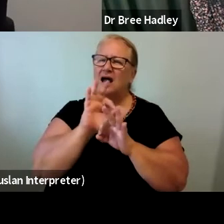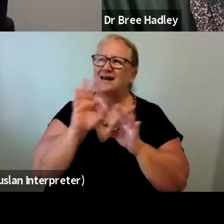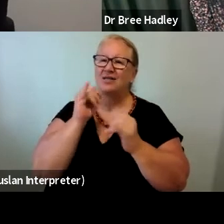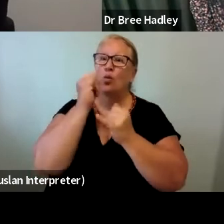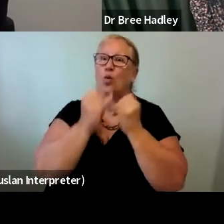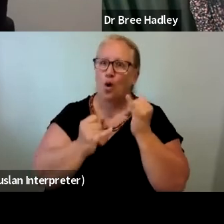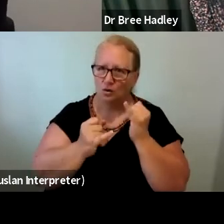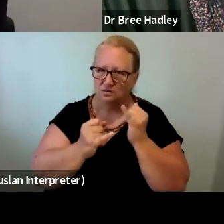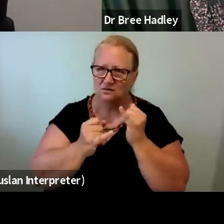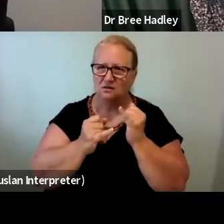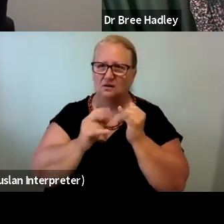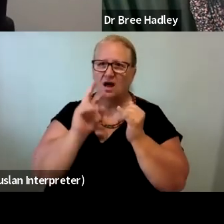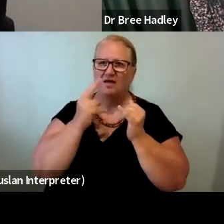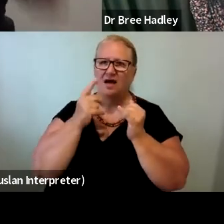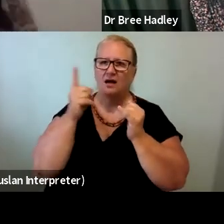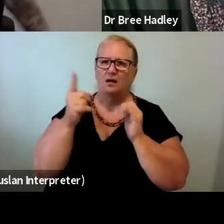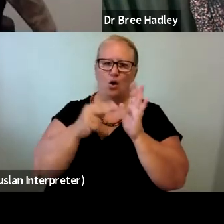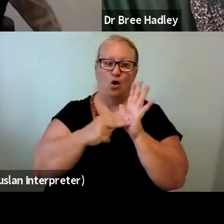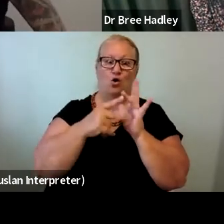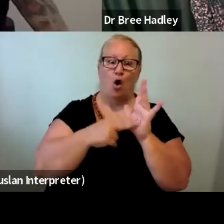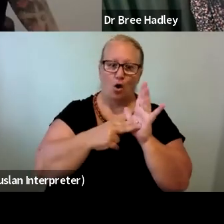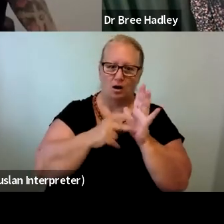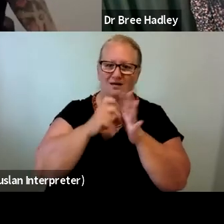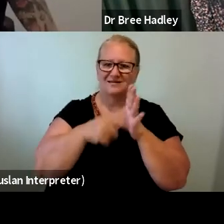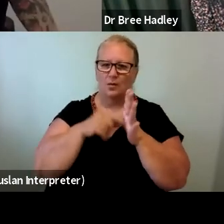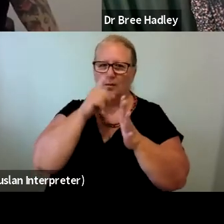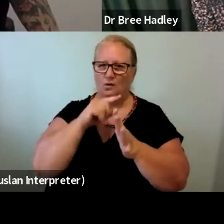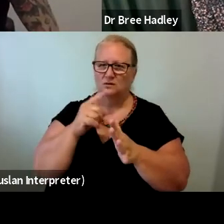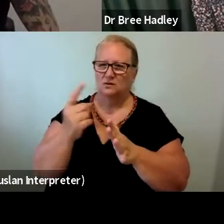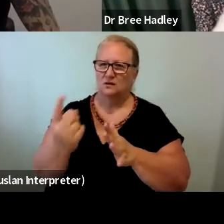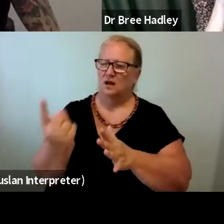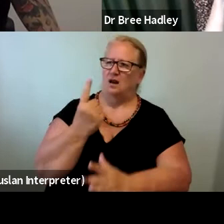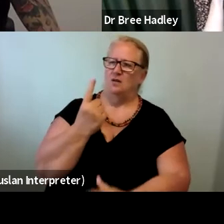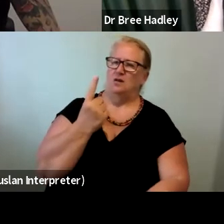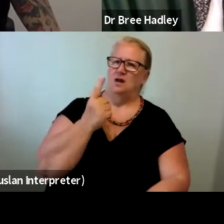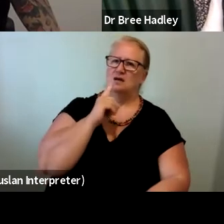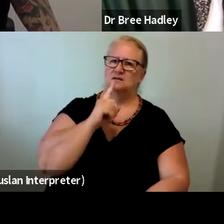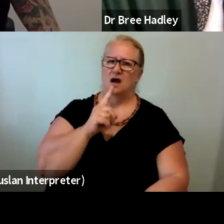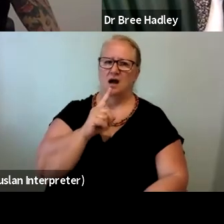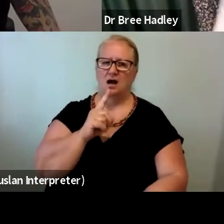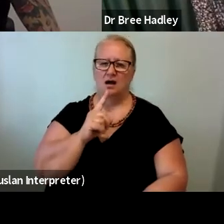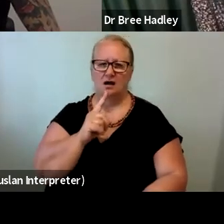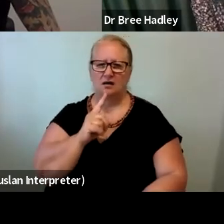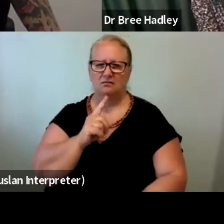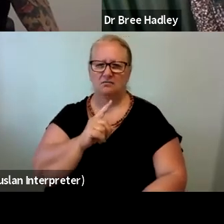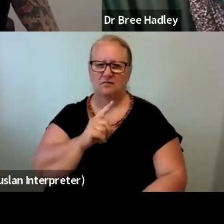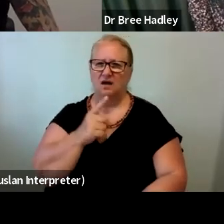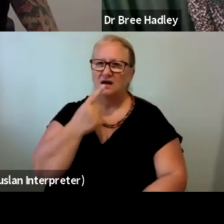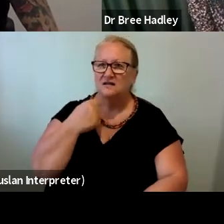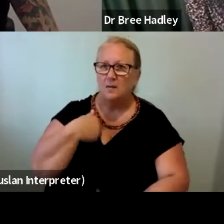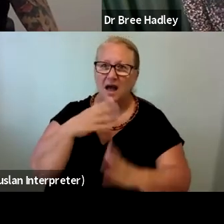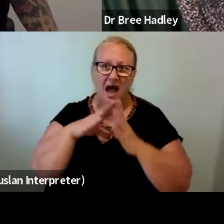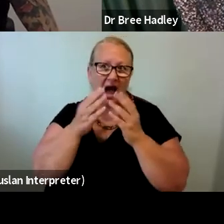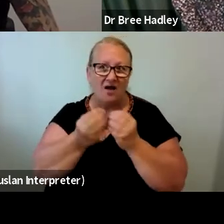worse than a non-disabled person coming to me and going, tell me